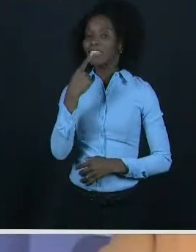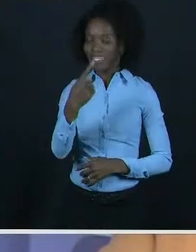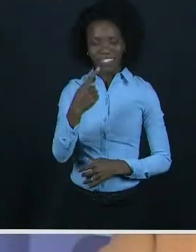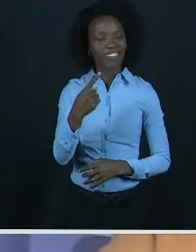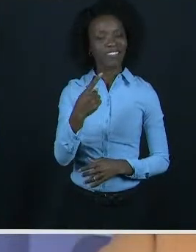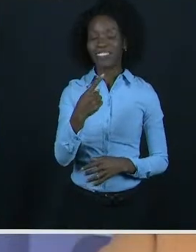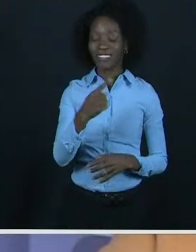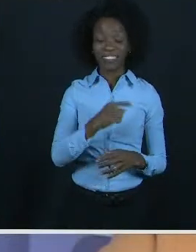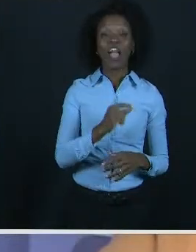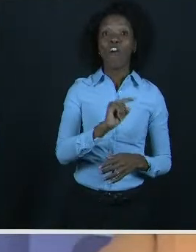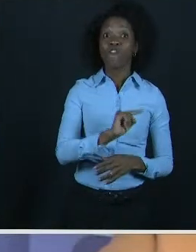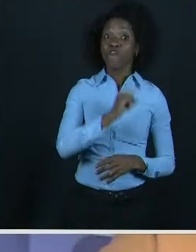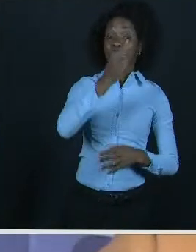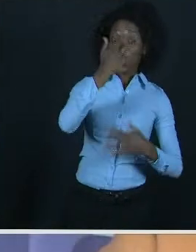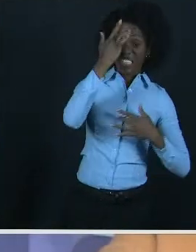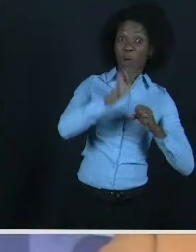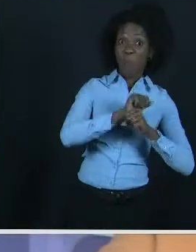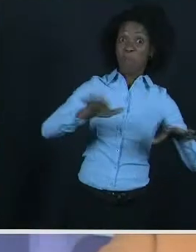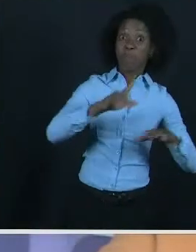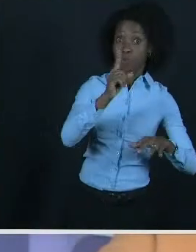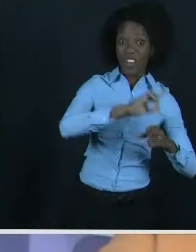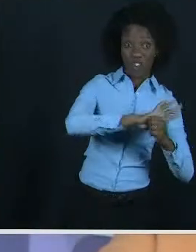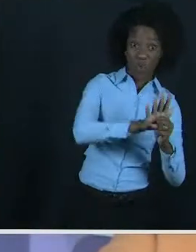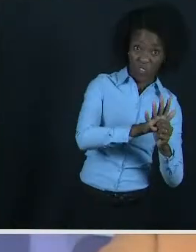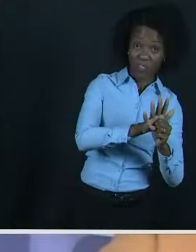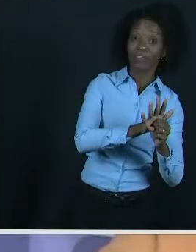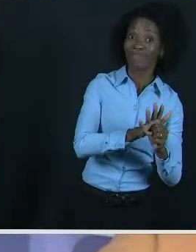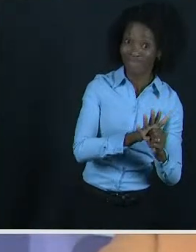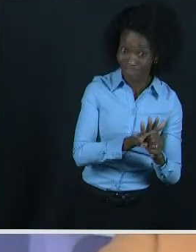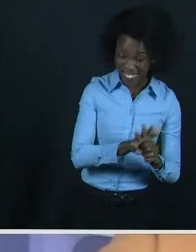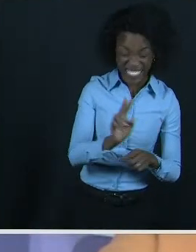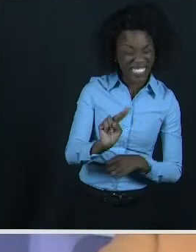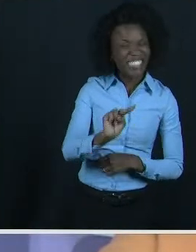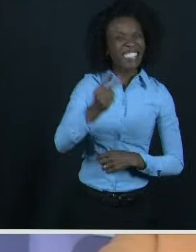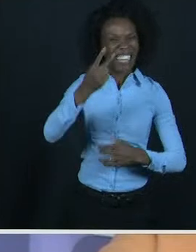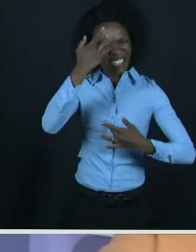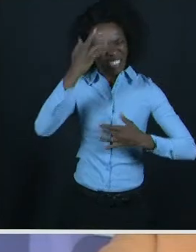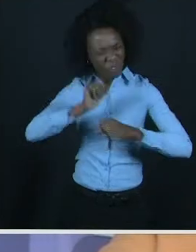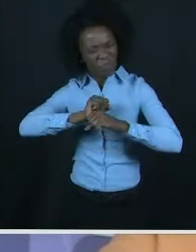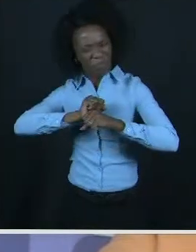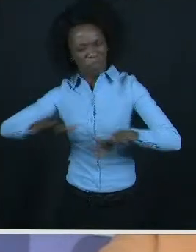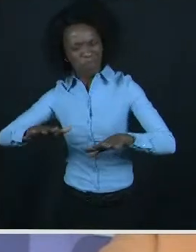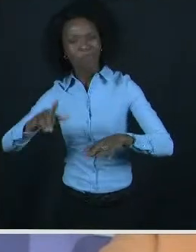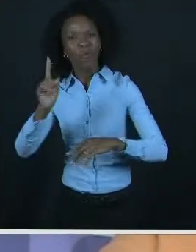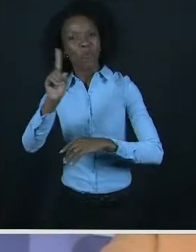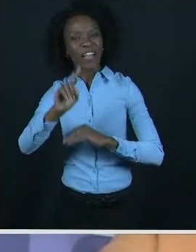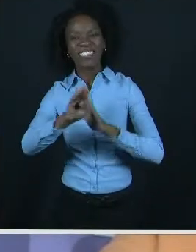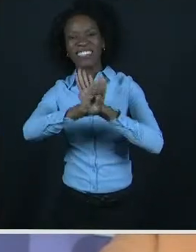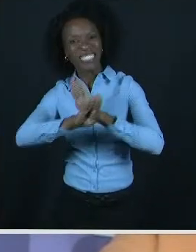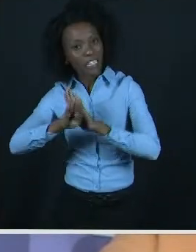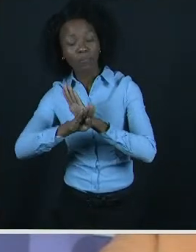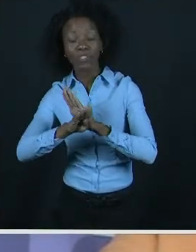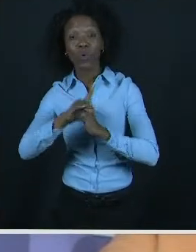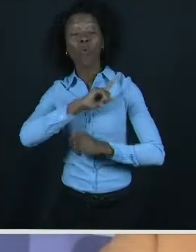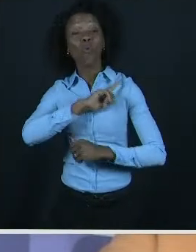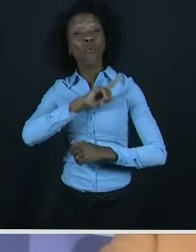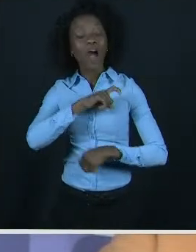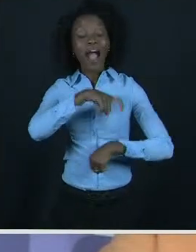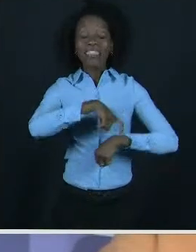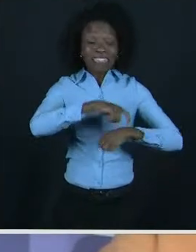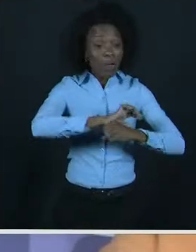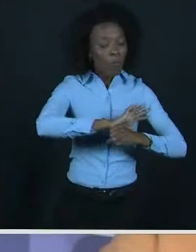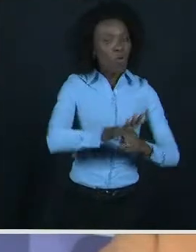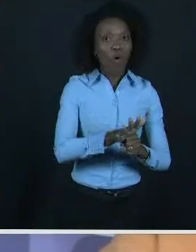the second pandemic, because during COVID, gender-based violence reared its